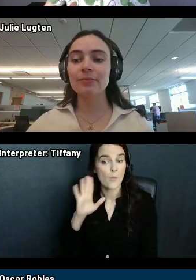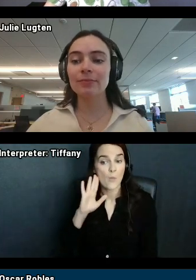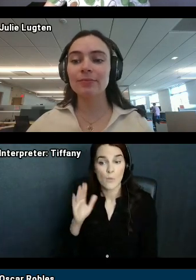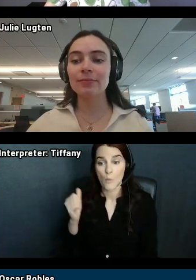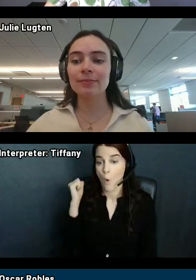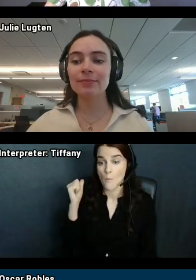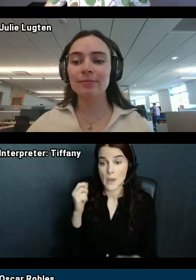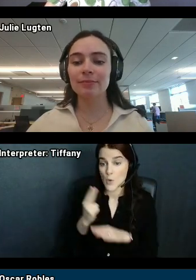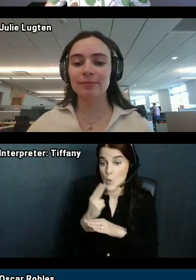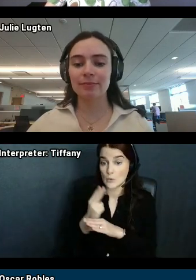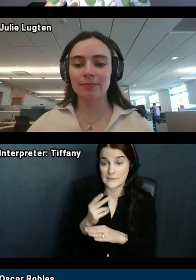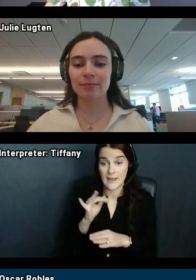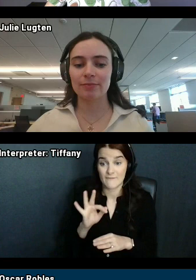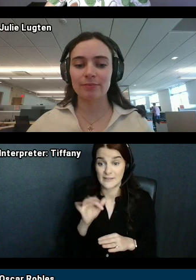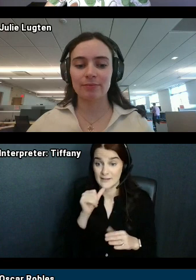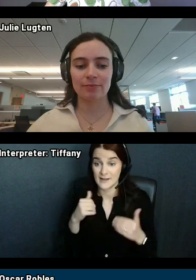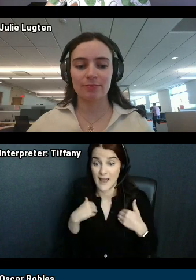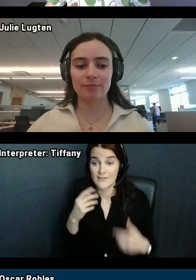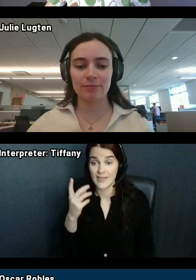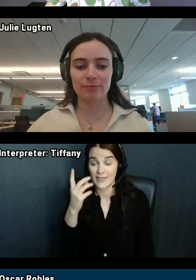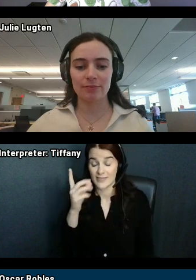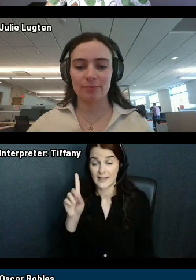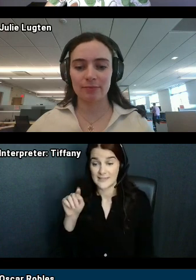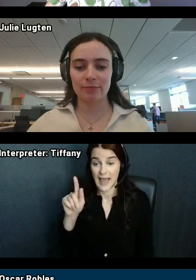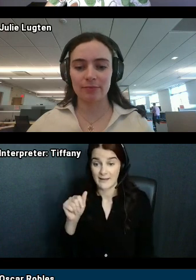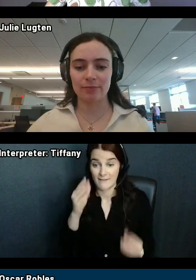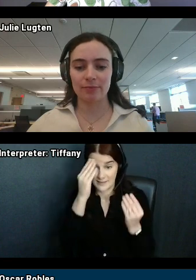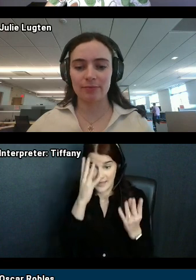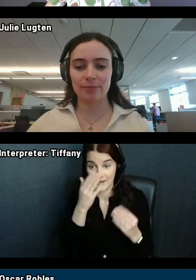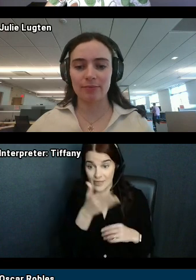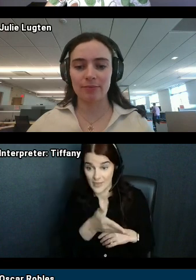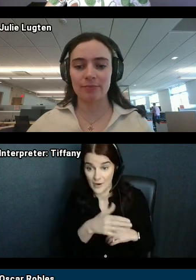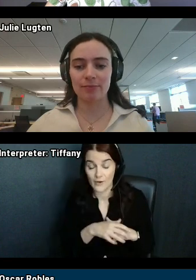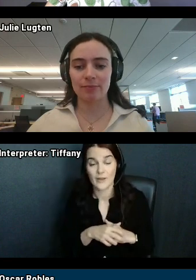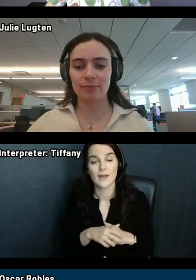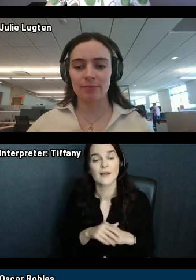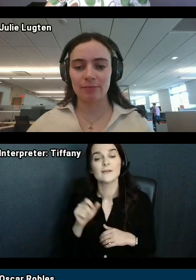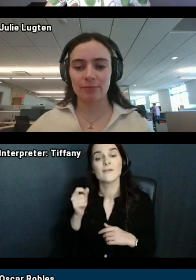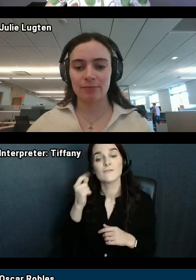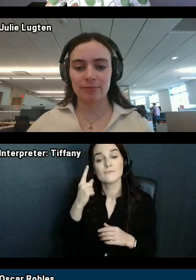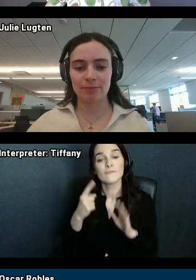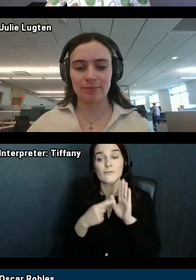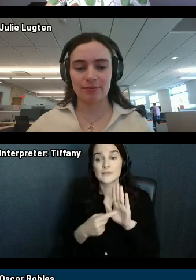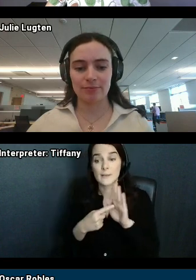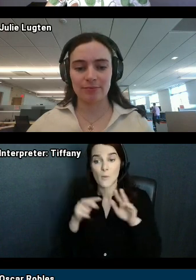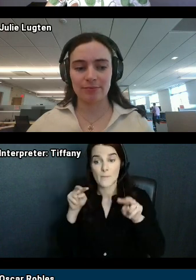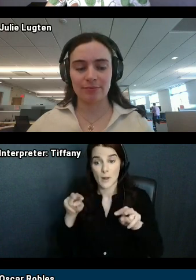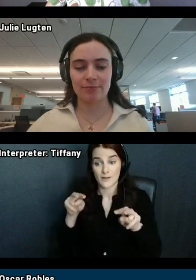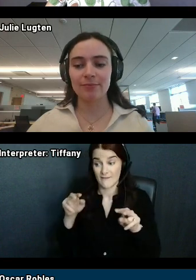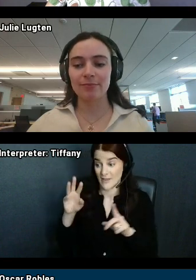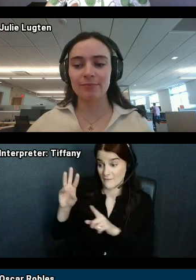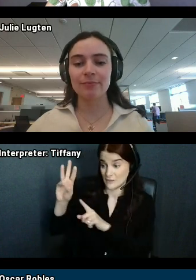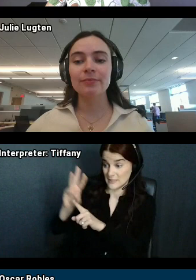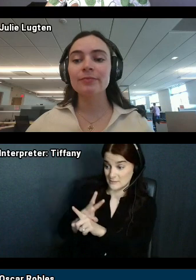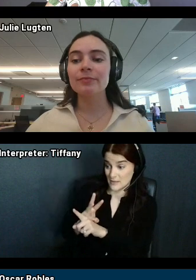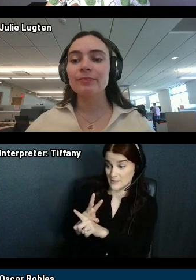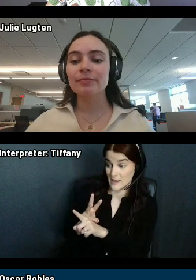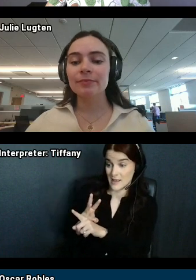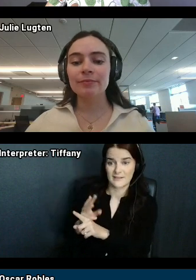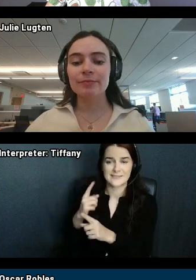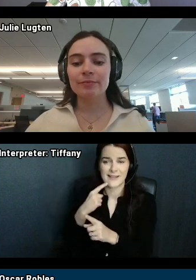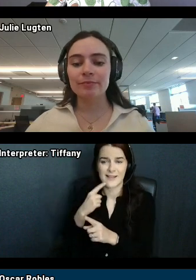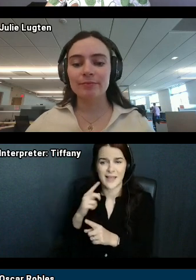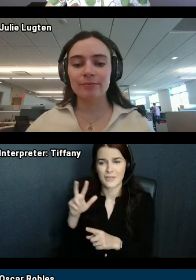about monitoring earlier. If after 6 months, say only 13 out of your 300 new records have a value in this